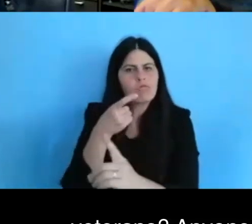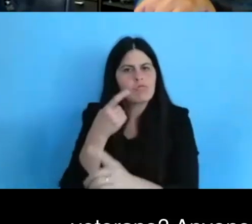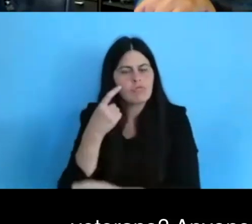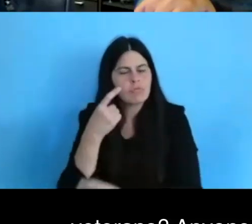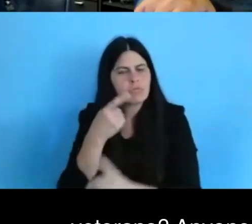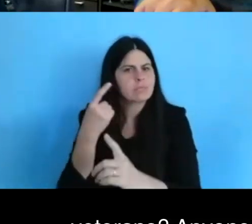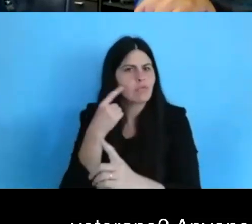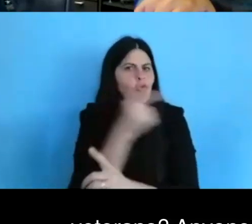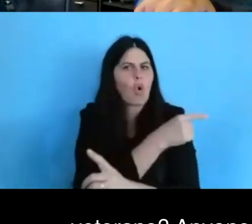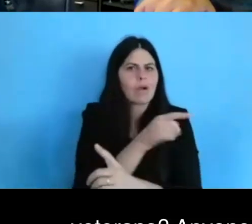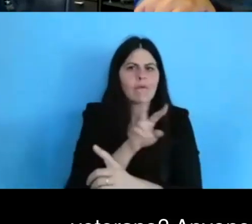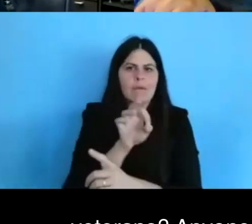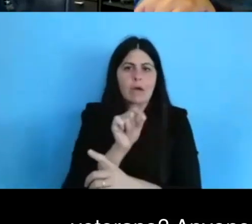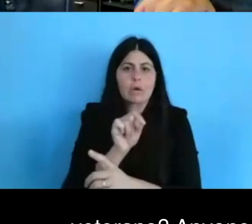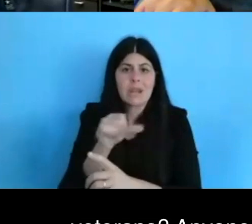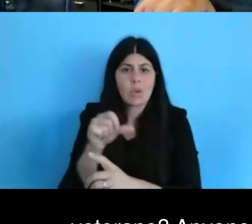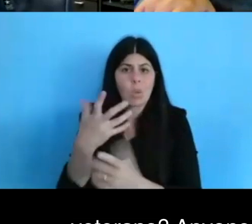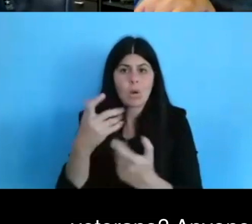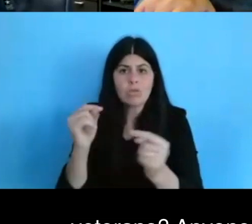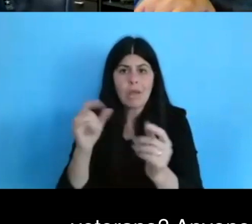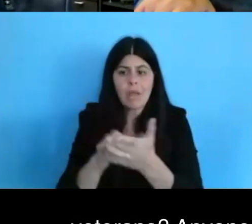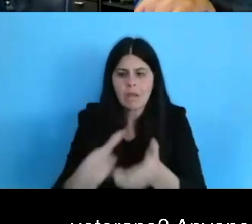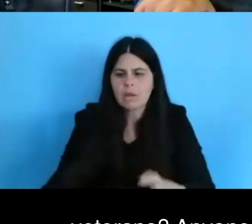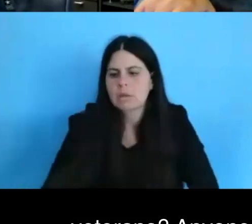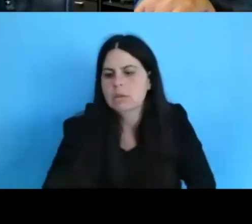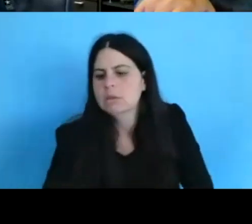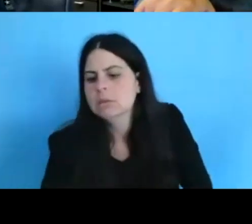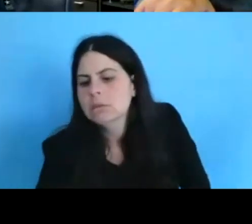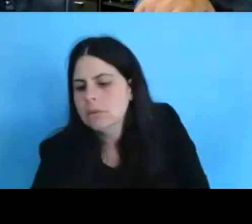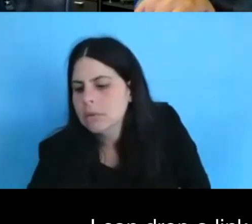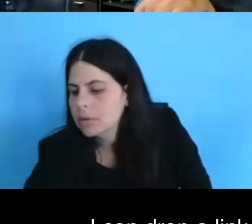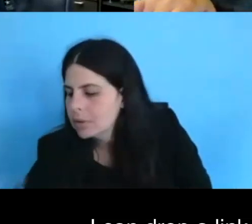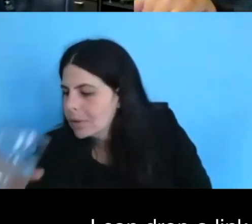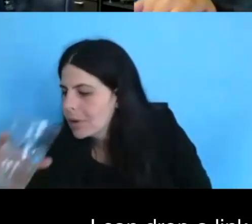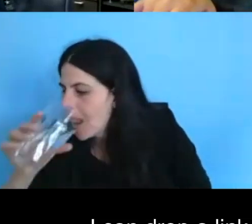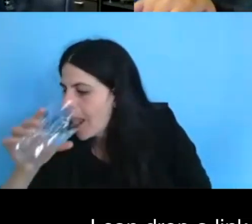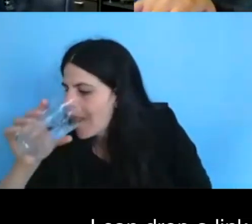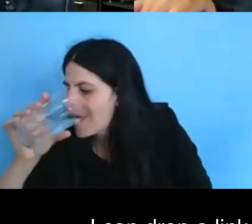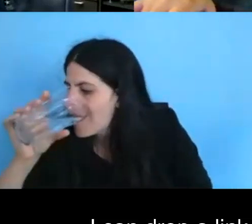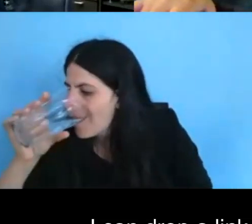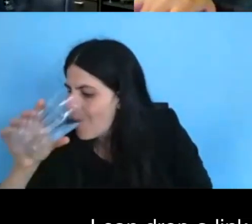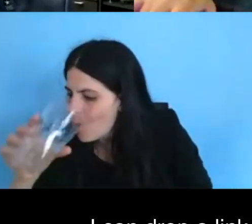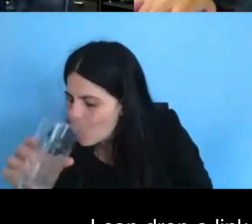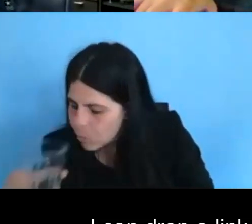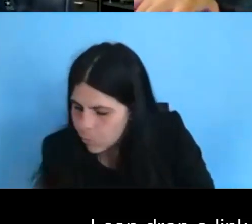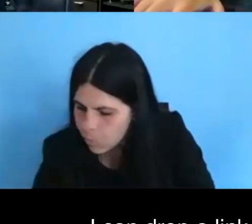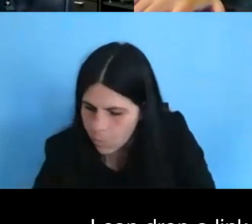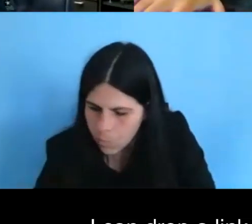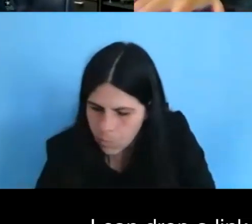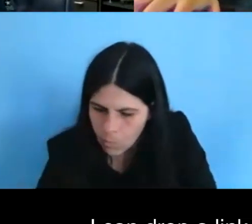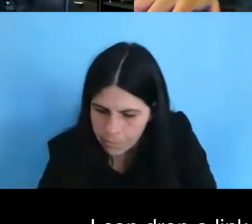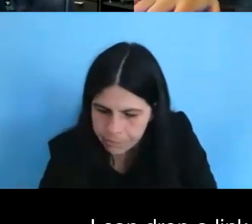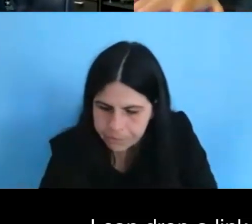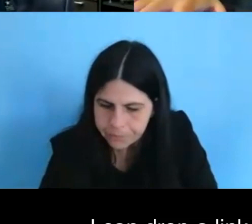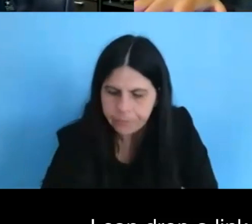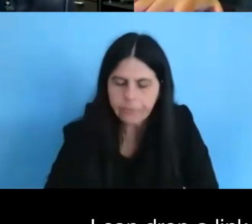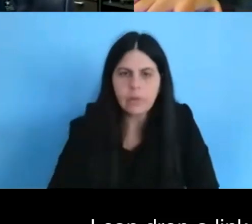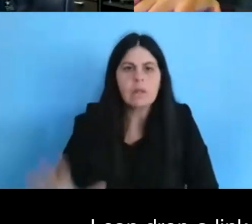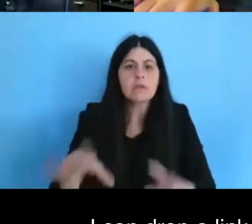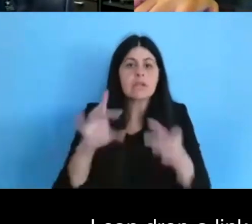Anyone like to take a stab at that? I'll go ahead and jump in real quick. I can drop a link into the chat. It's literally